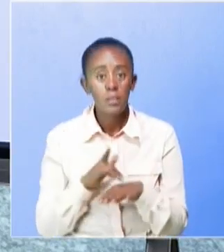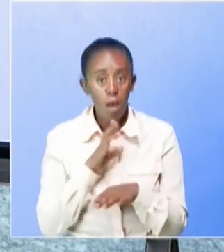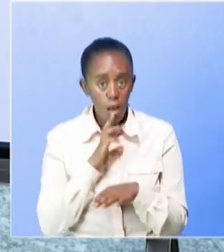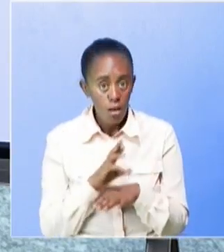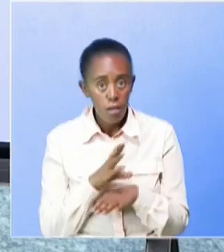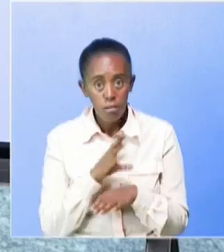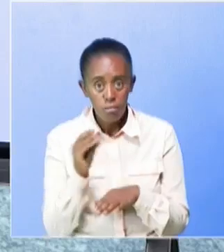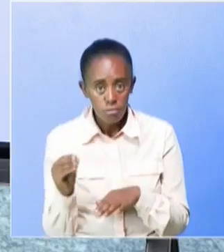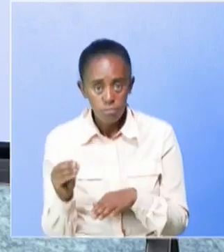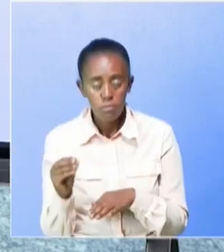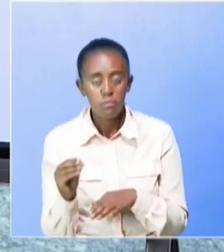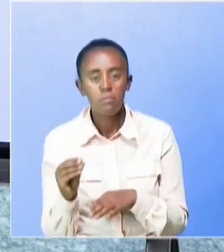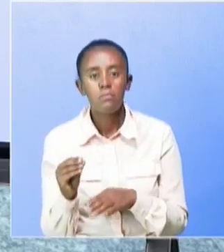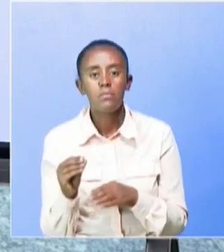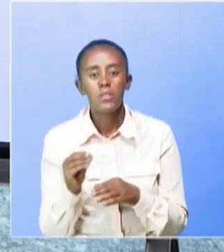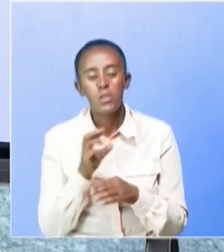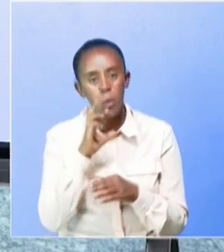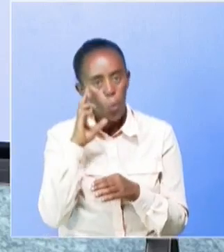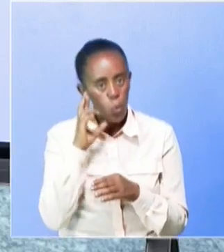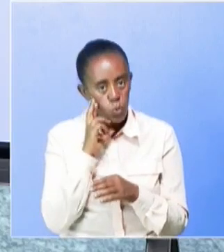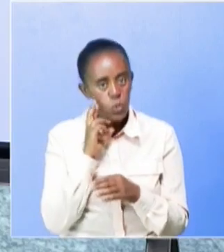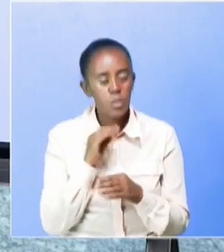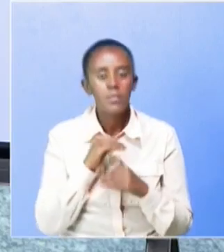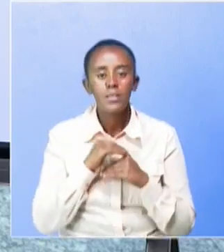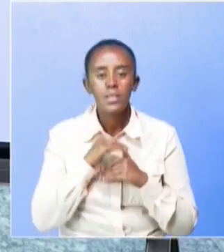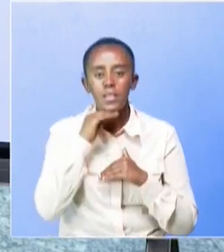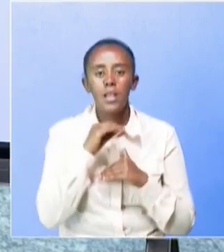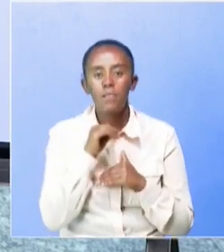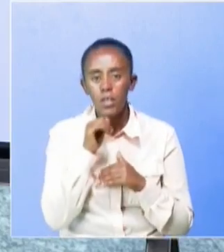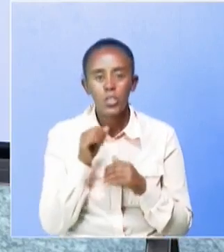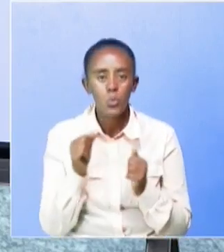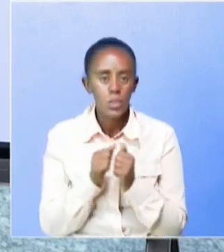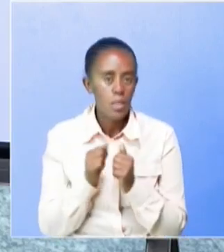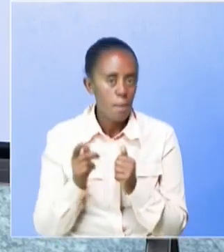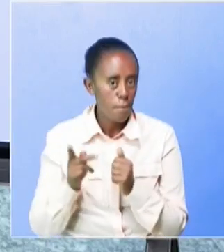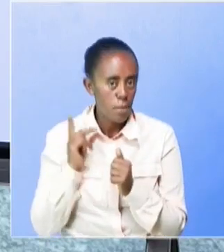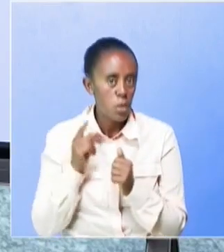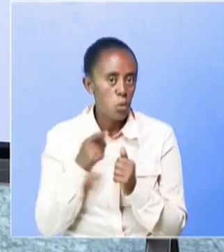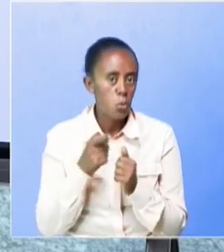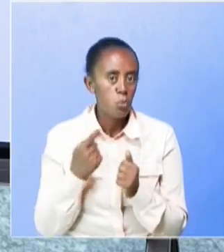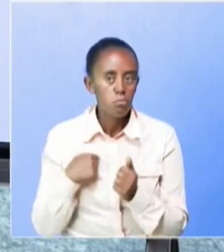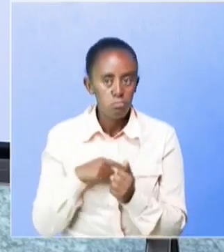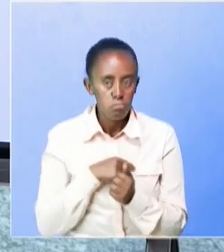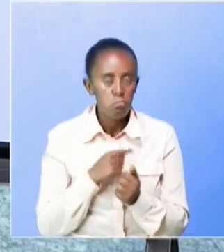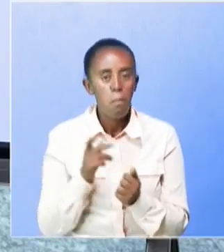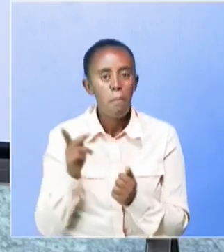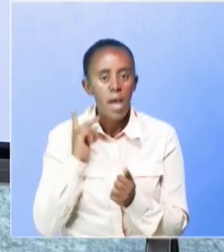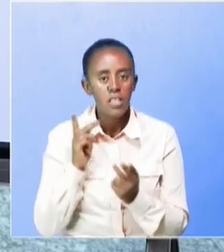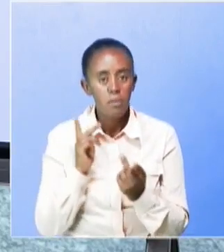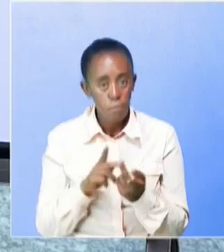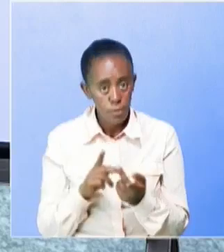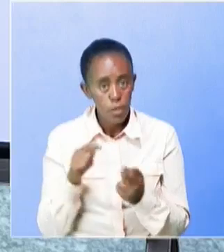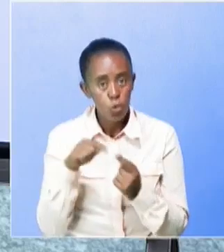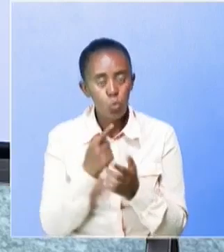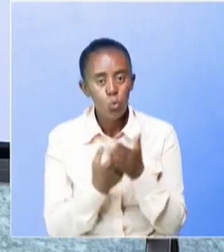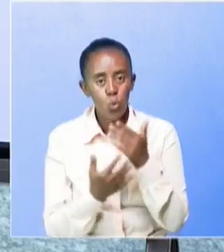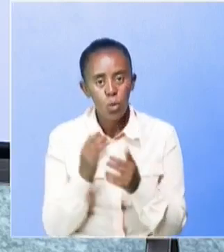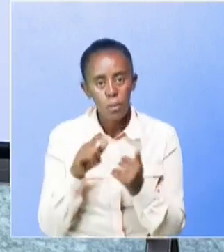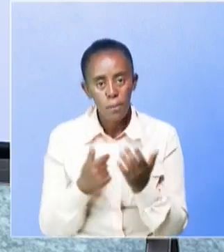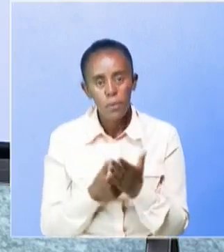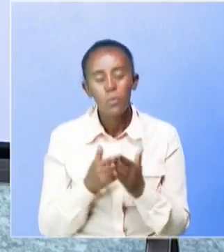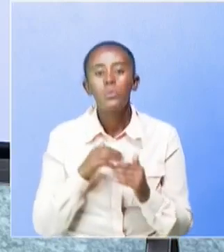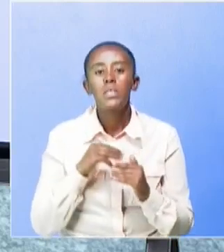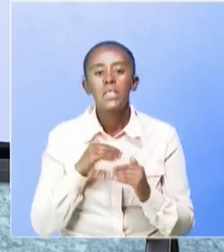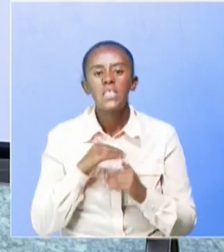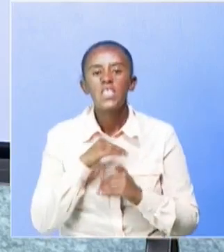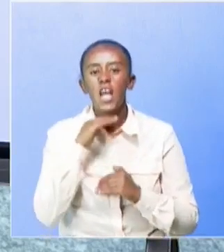and causes dissatisfaction with the past. So we could use the past perfect to talk about